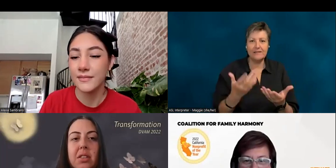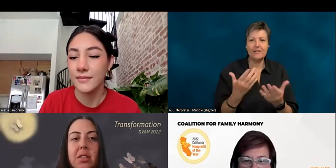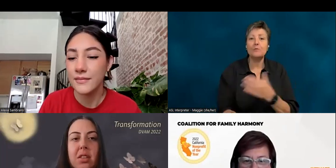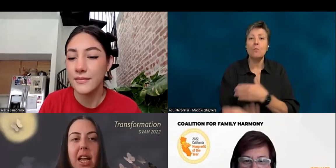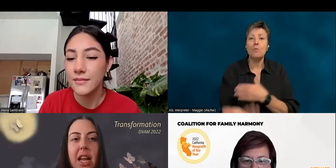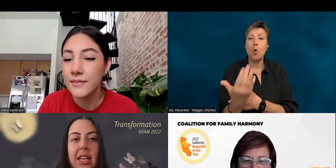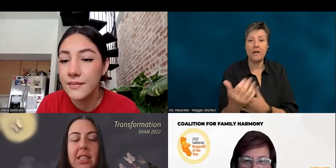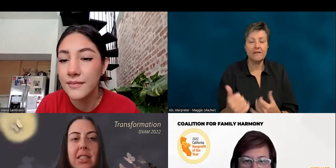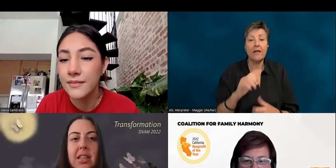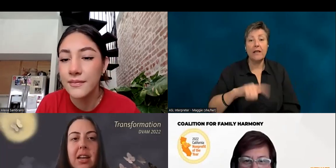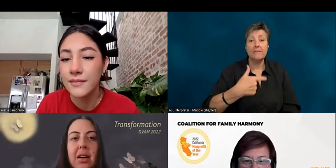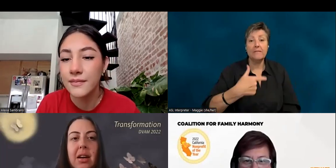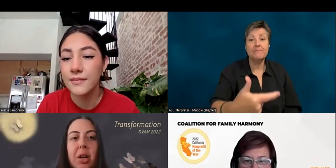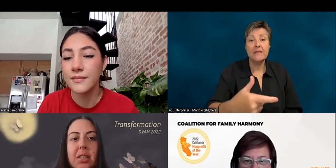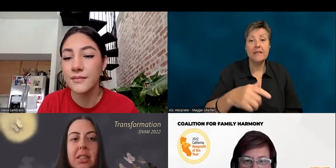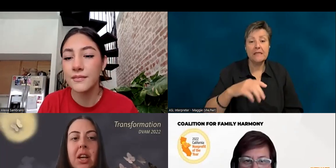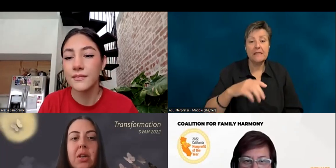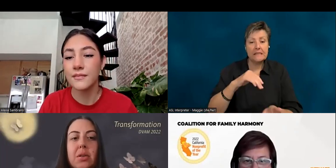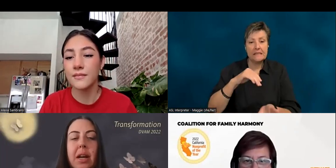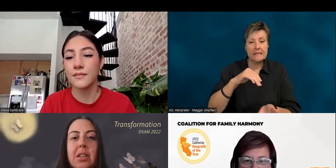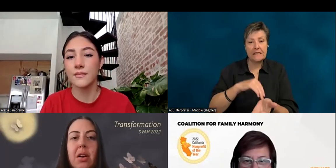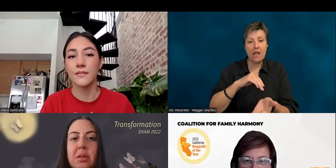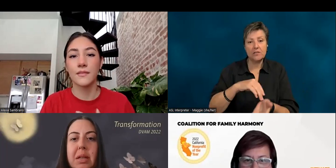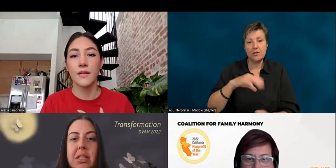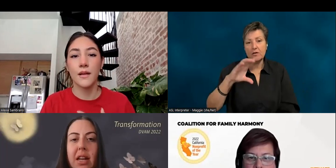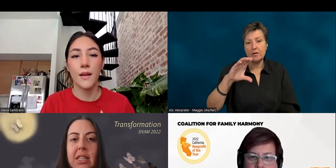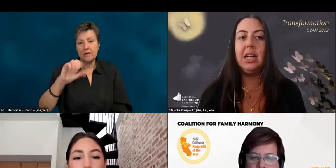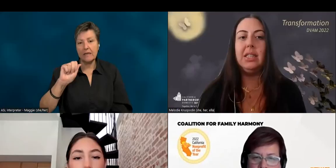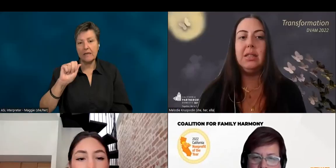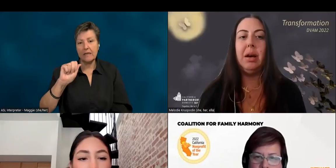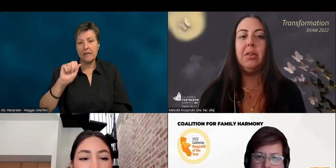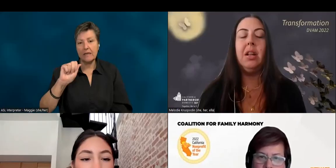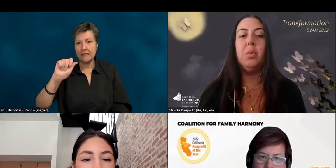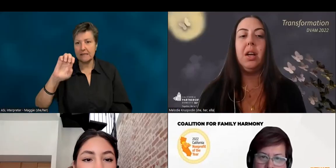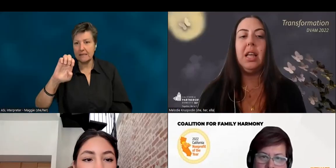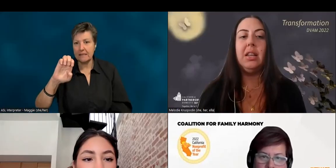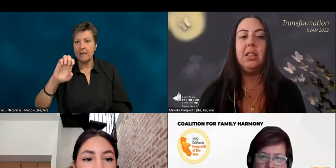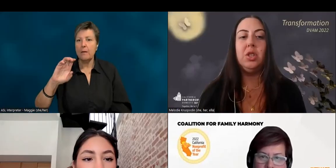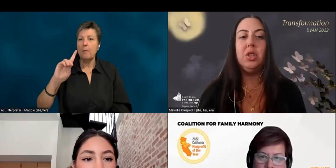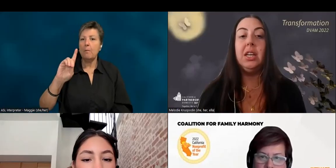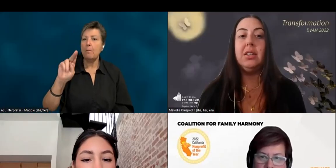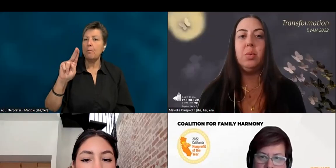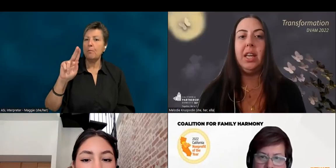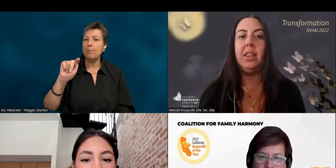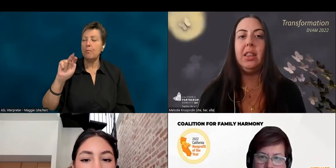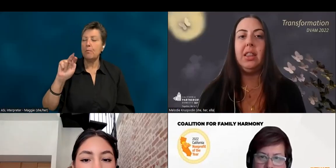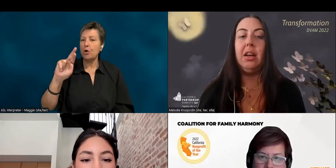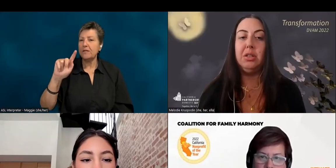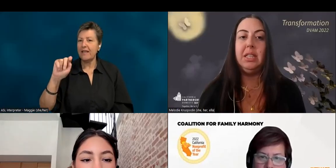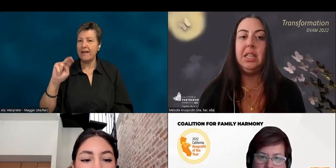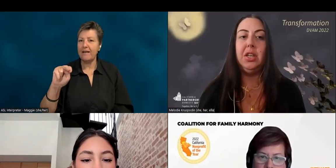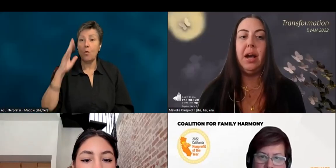to Dr. Candace Burton, who's going to also be talking to us about the work that she does with